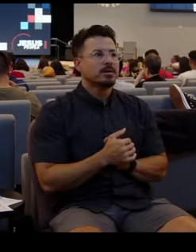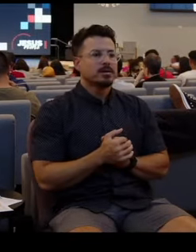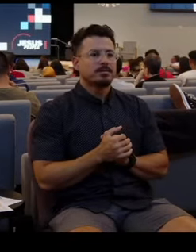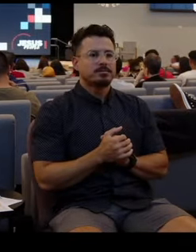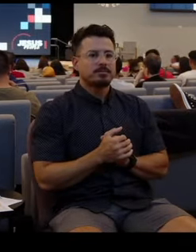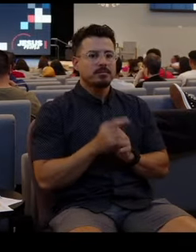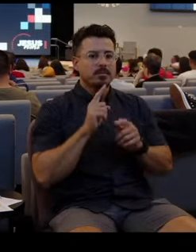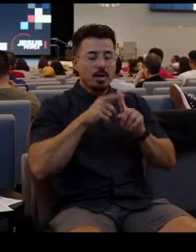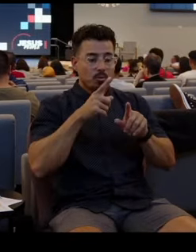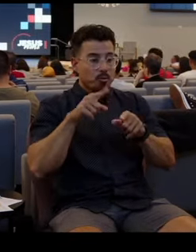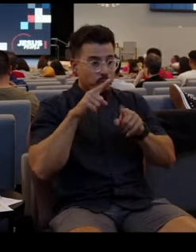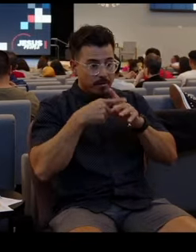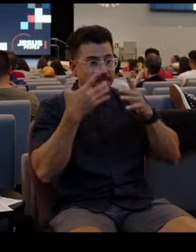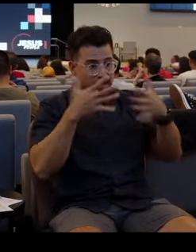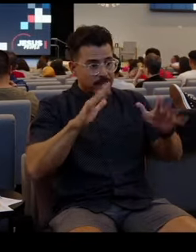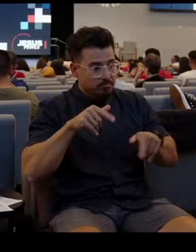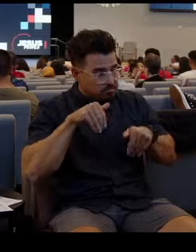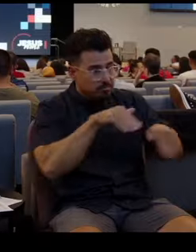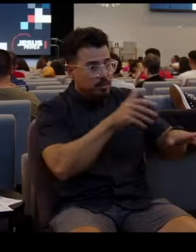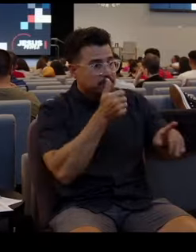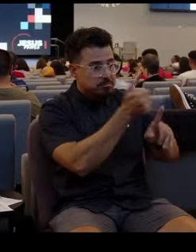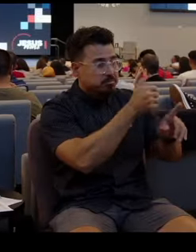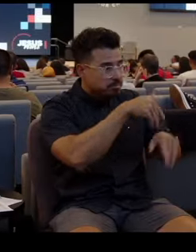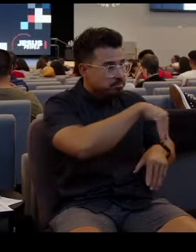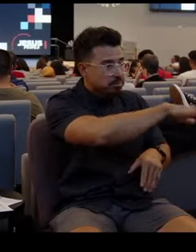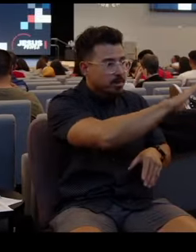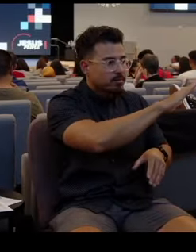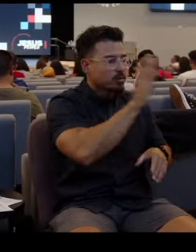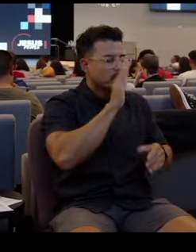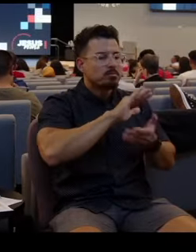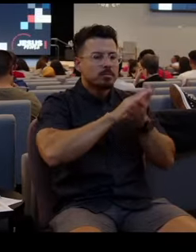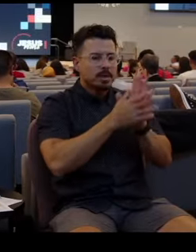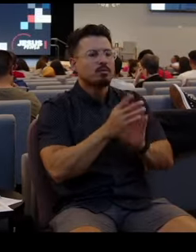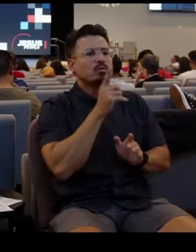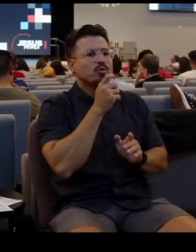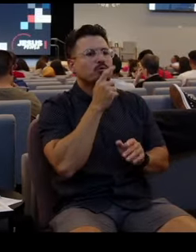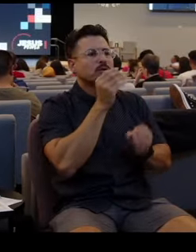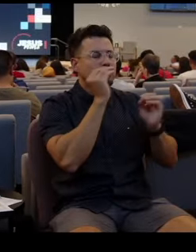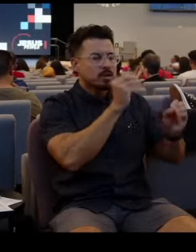And when they're released, they're going to have to become who they are.